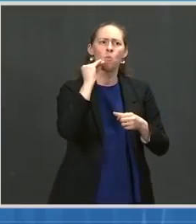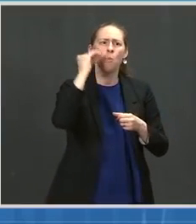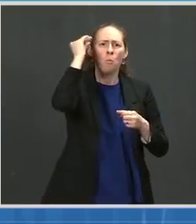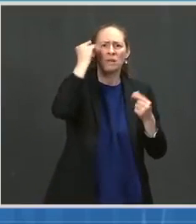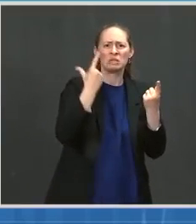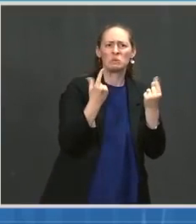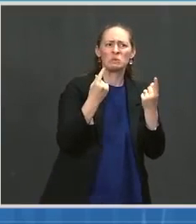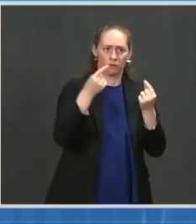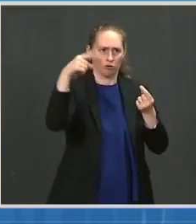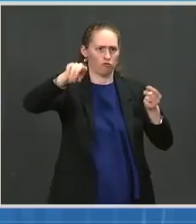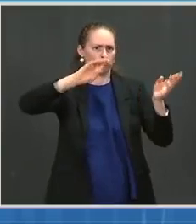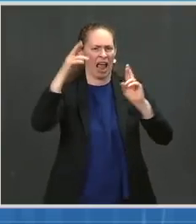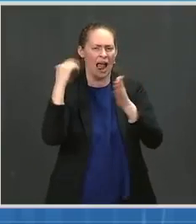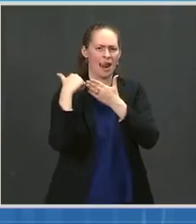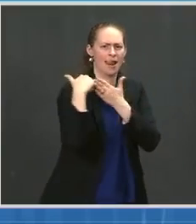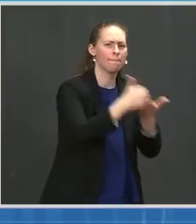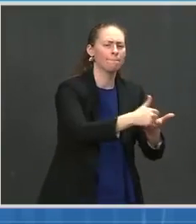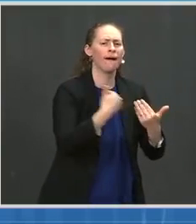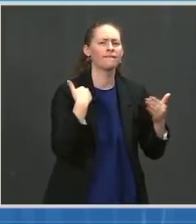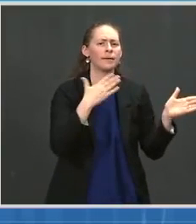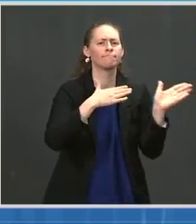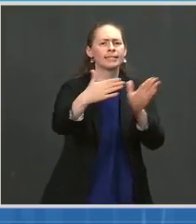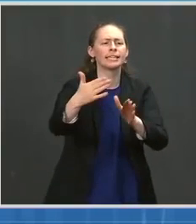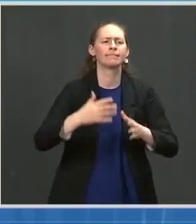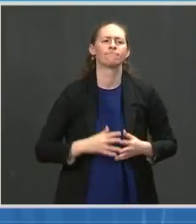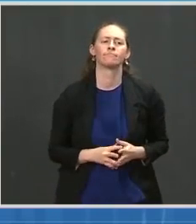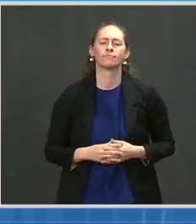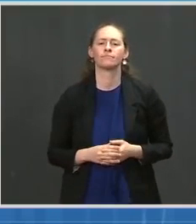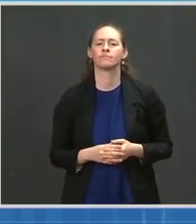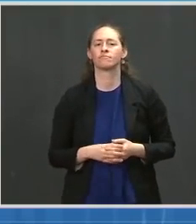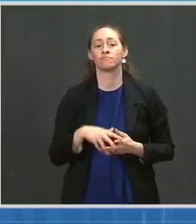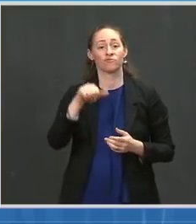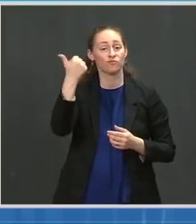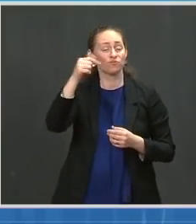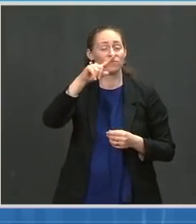Next question. Let's go to Josh Wingrove at Bloomberg.